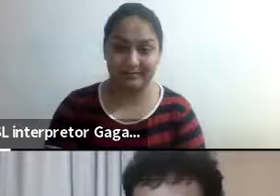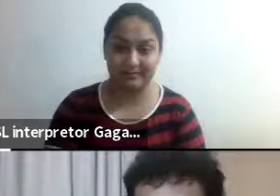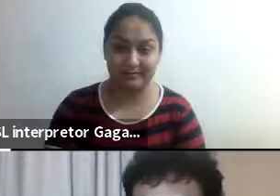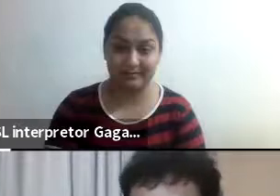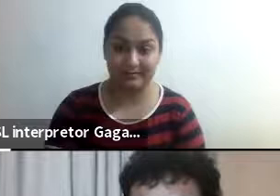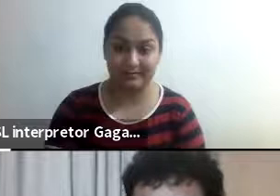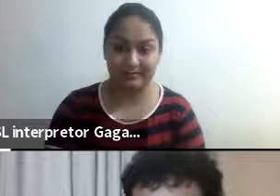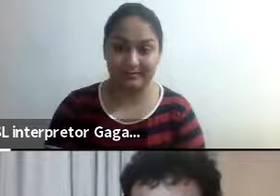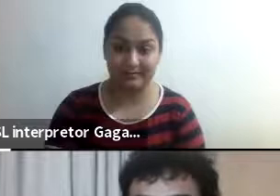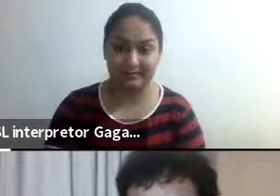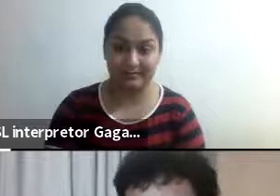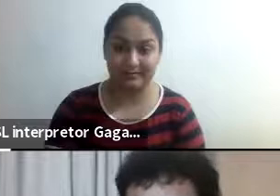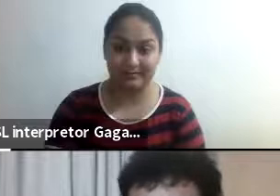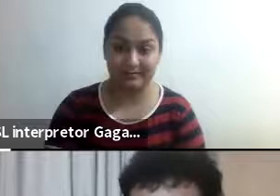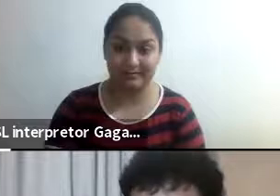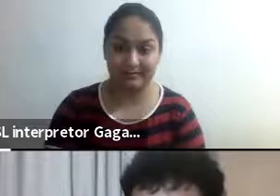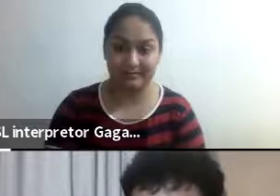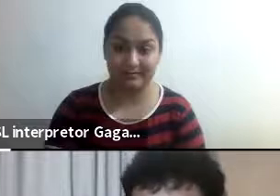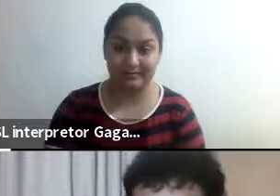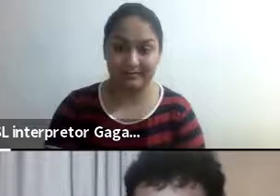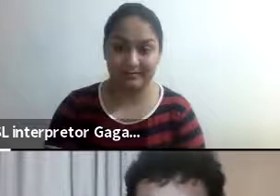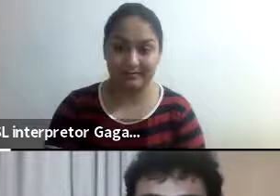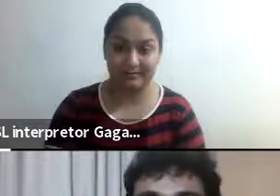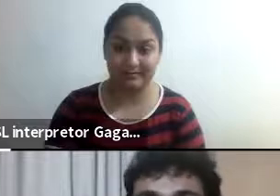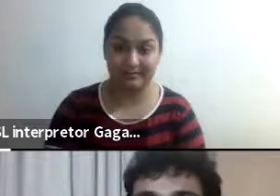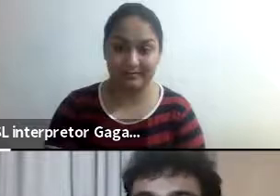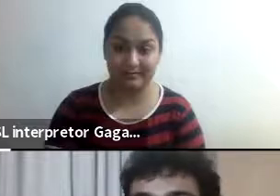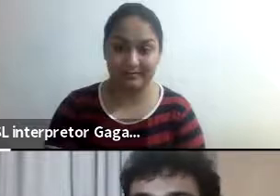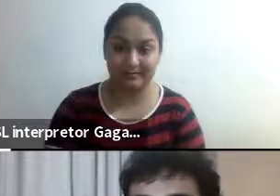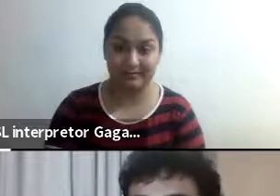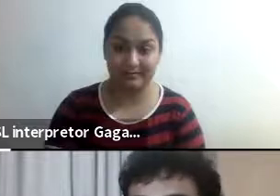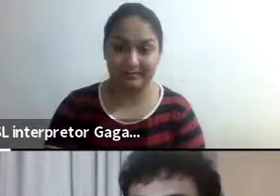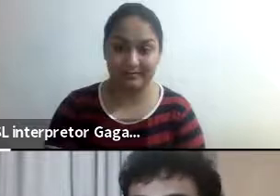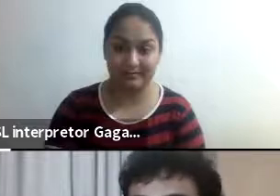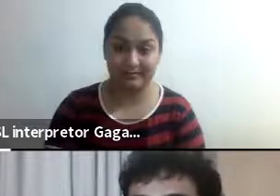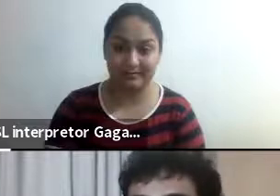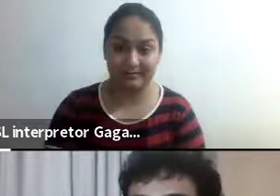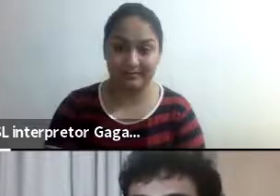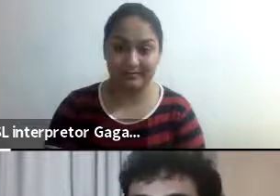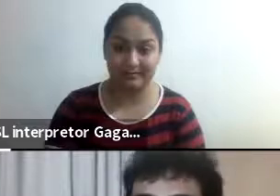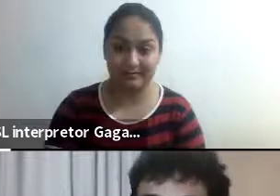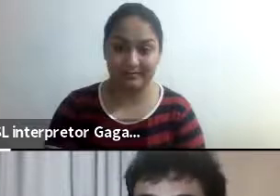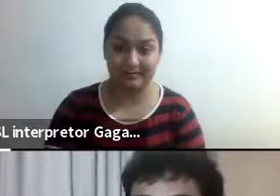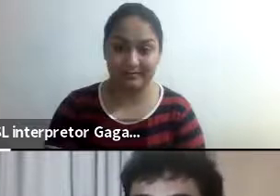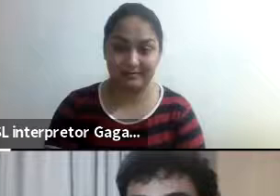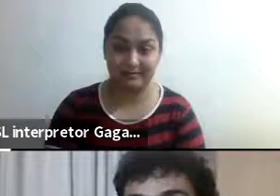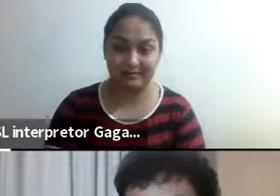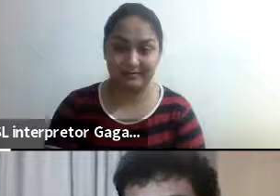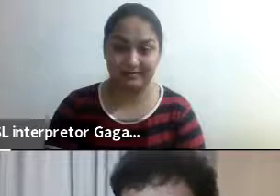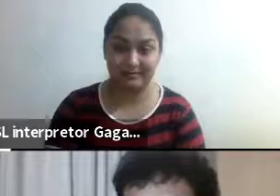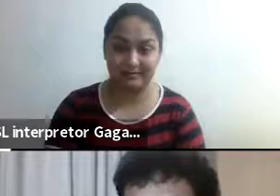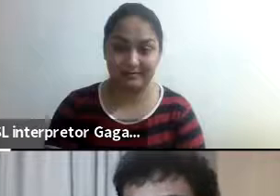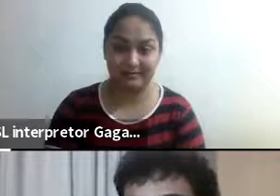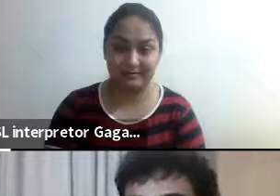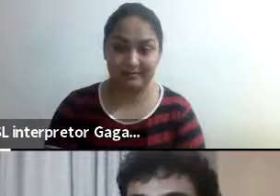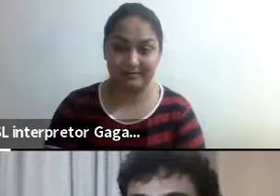and it is essentially a majority settler population in Australia. So, and at the same time, if it does